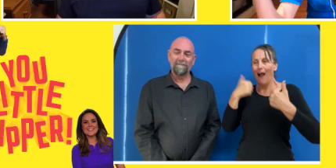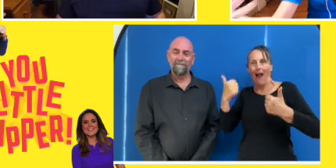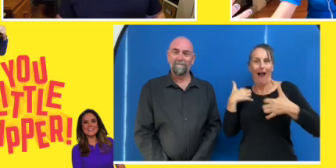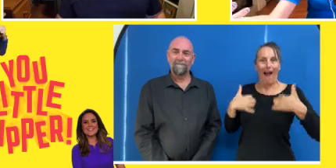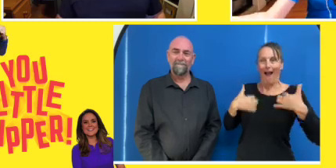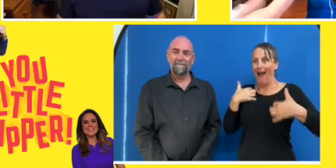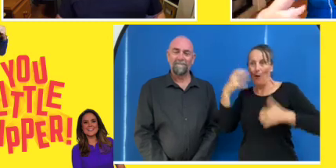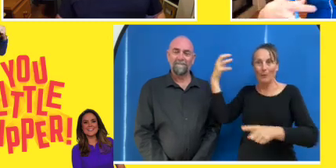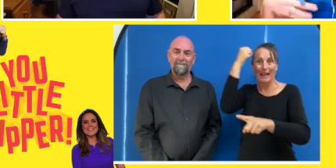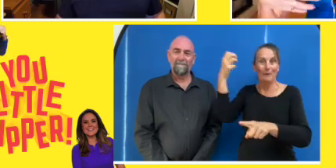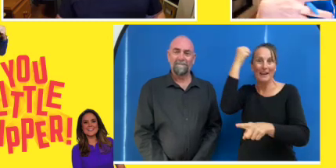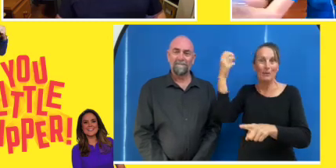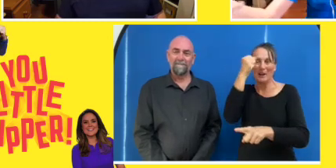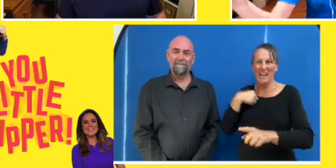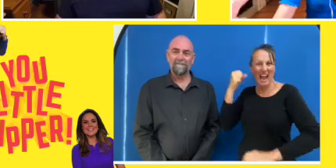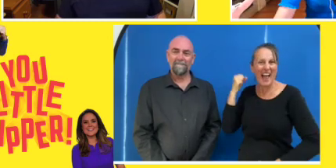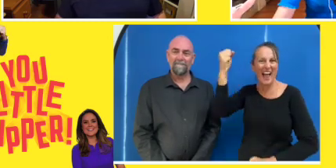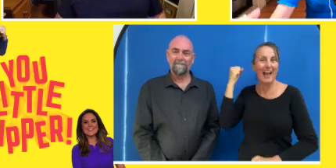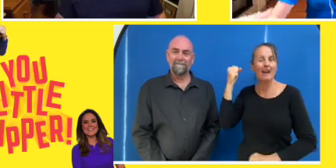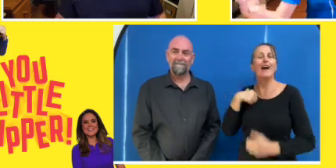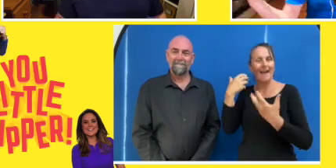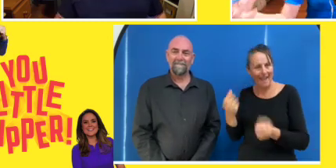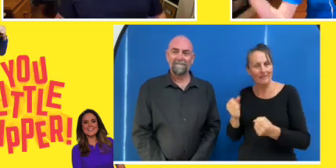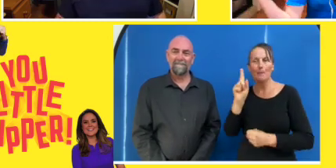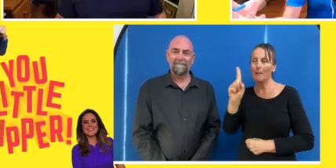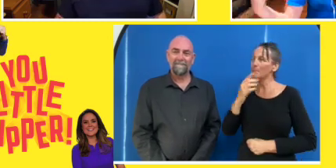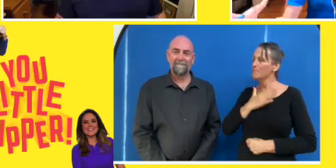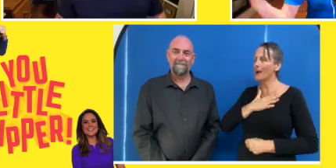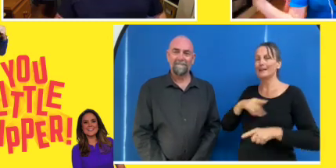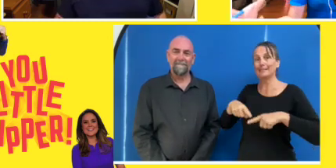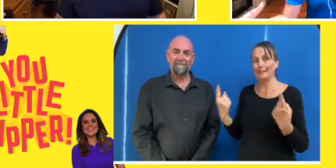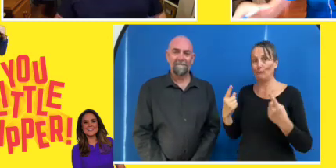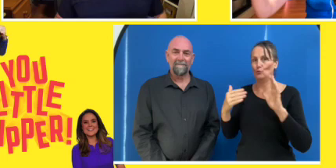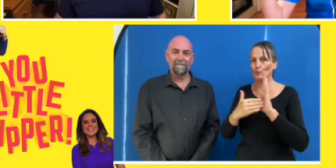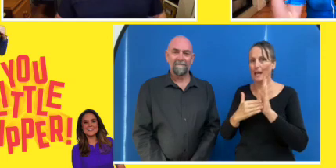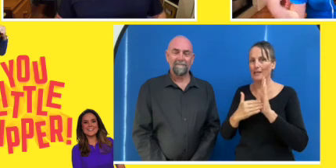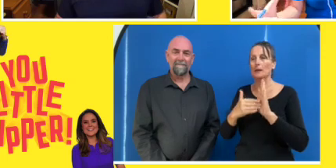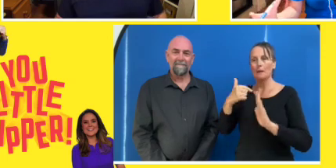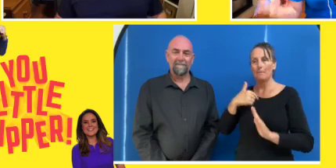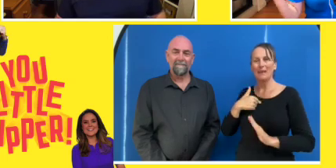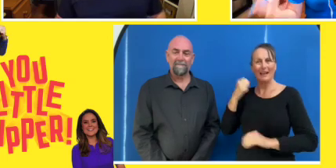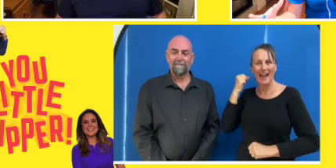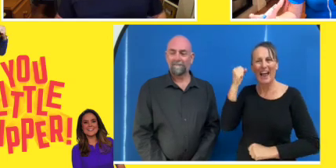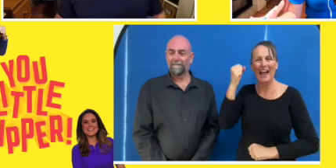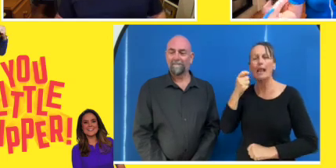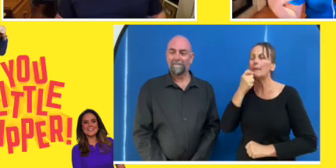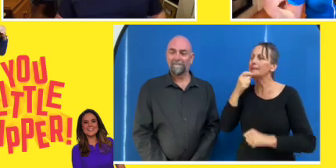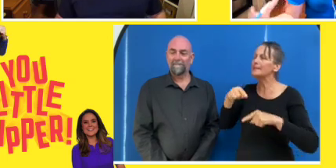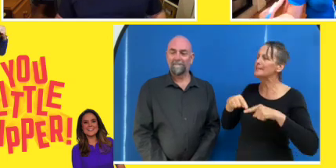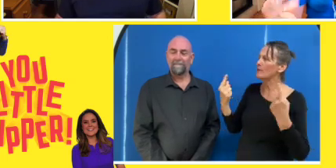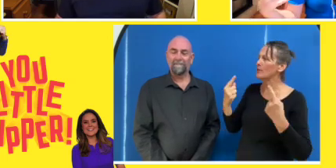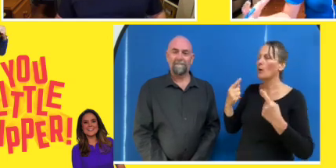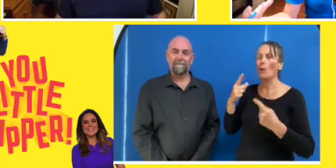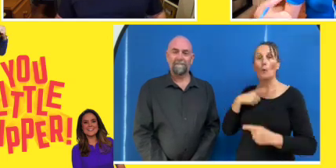us crying, and, you know, scenes of jubilation that has us screaming, You Little Ripper. But mine today had